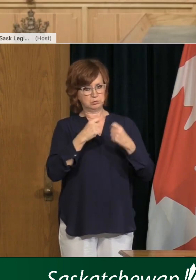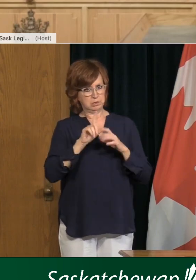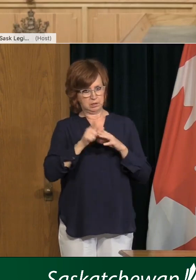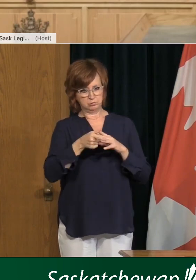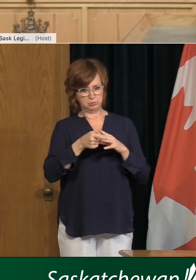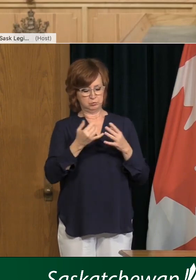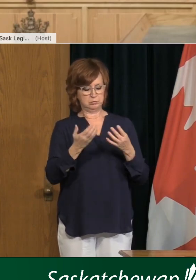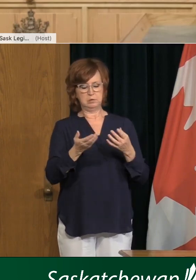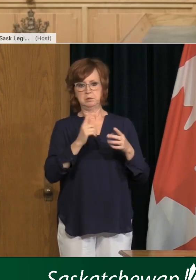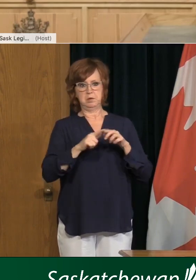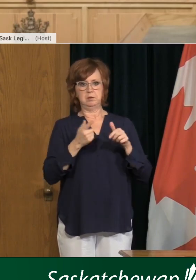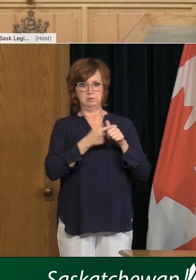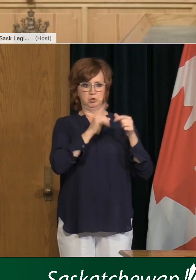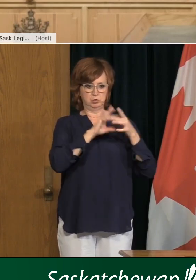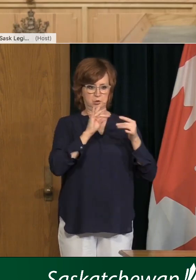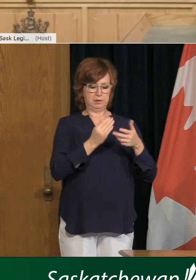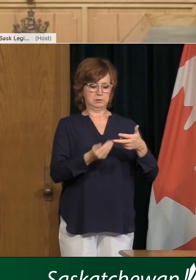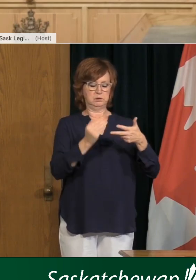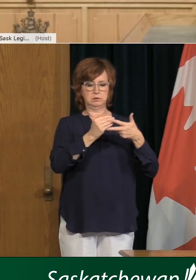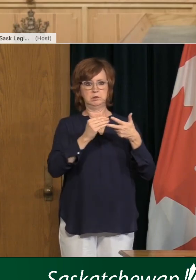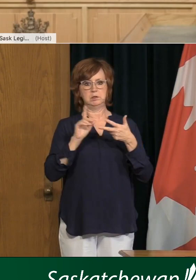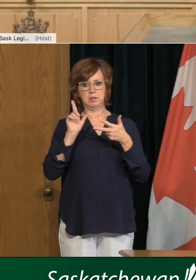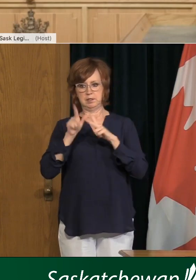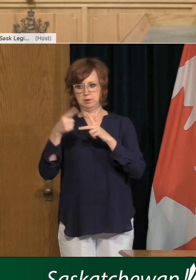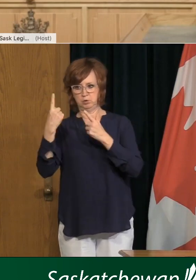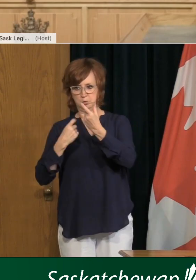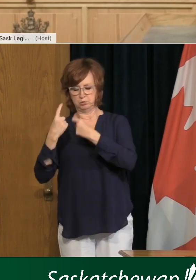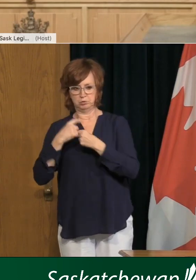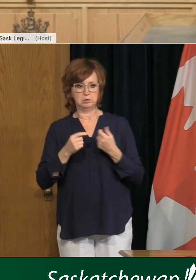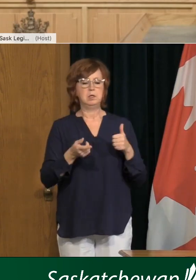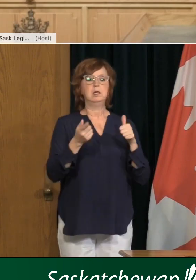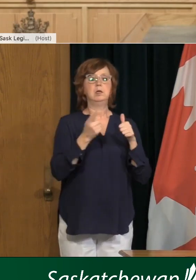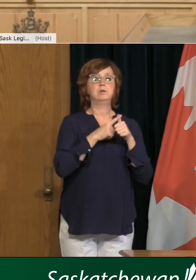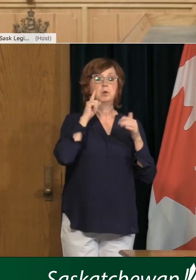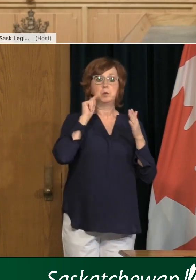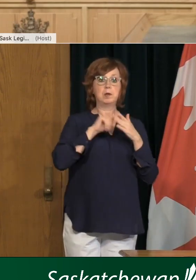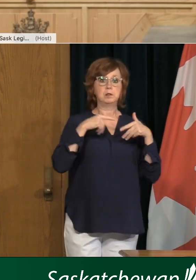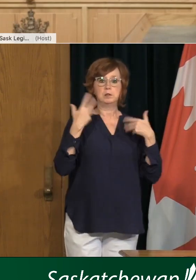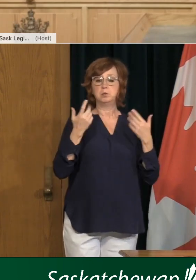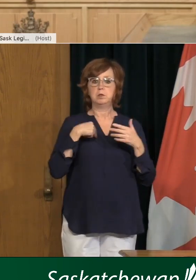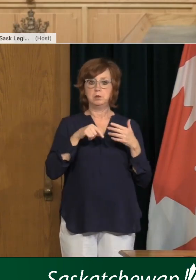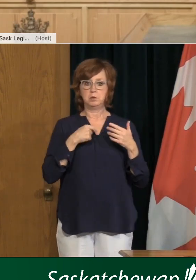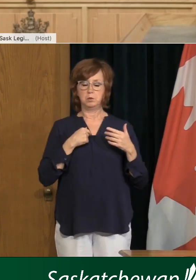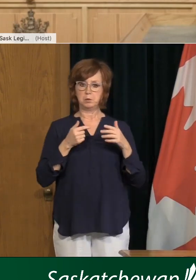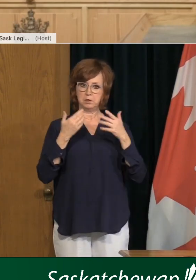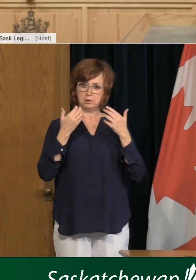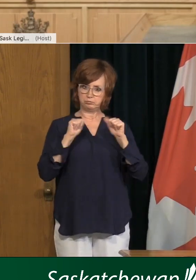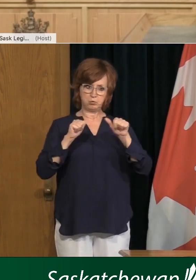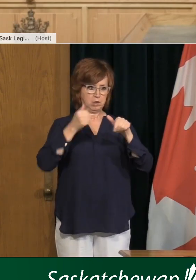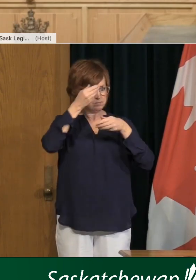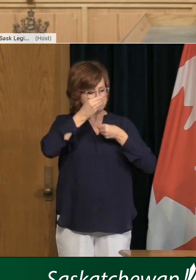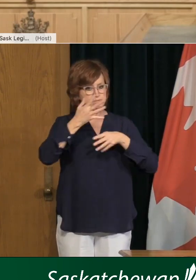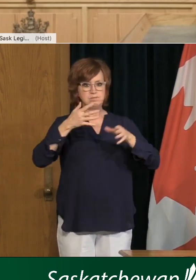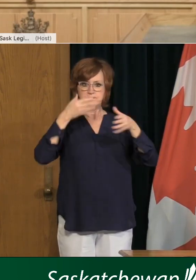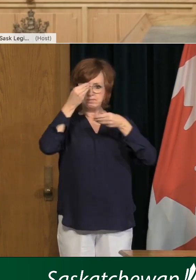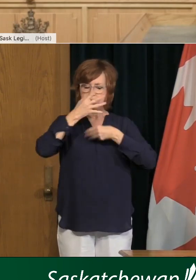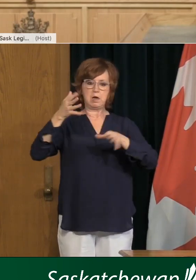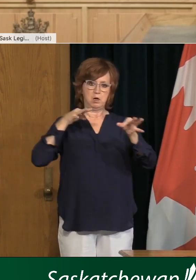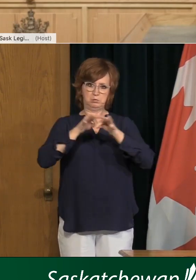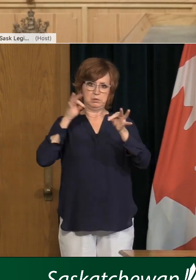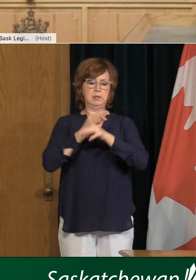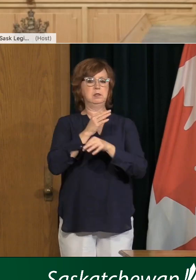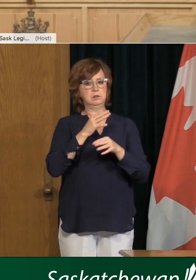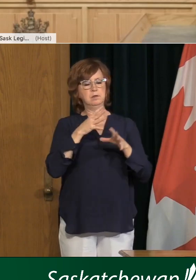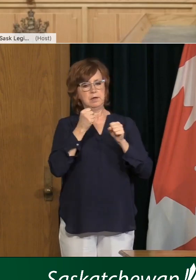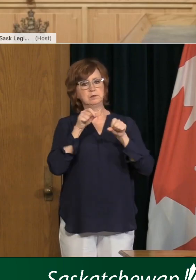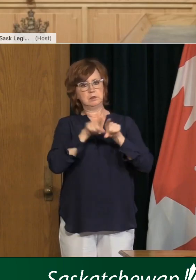of the presentation, I'd like to start by acknowledging that we are doing work on better updating you on outbreaks across the province. For